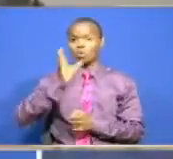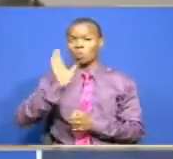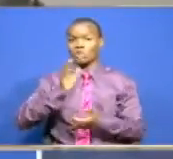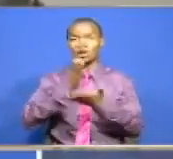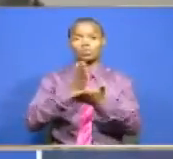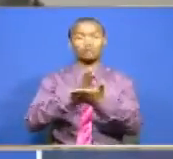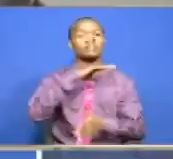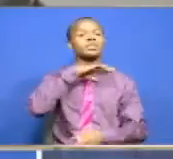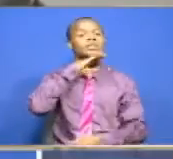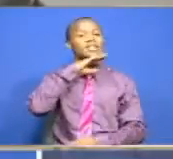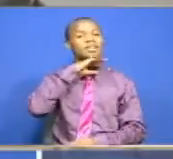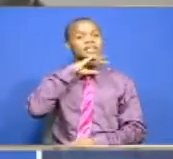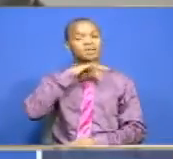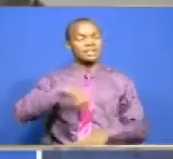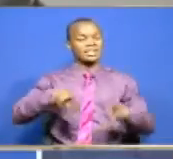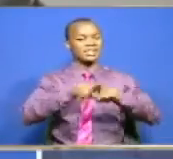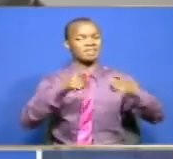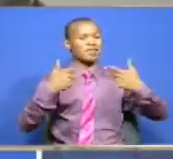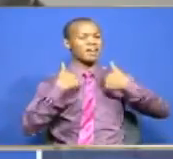contaminated with something.